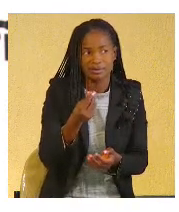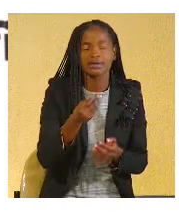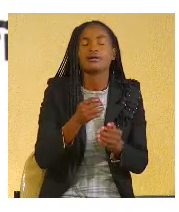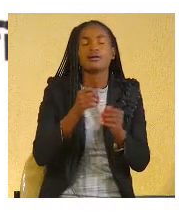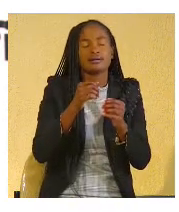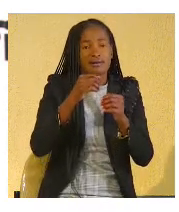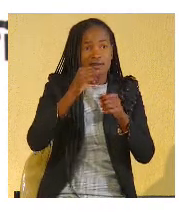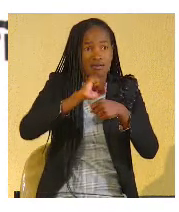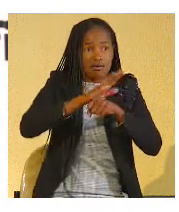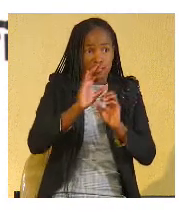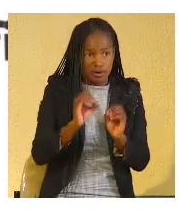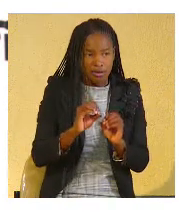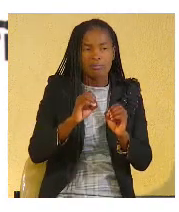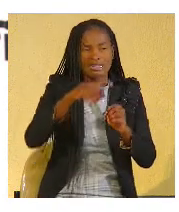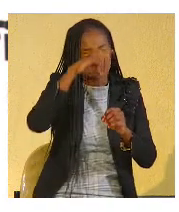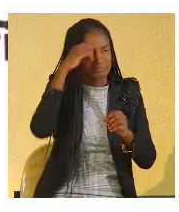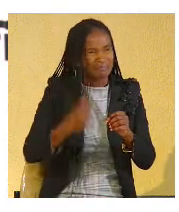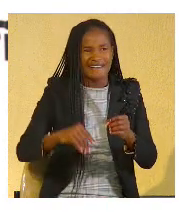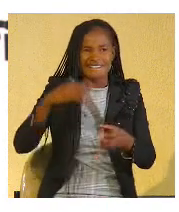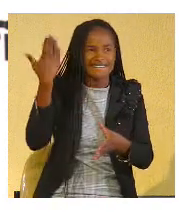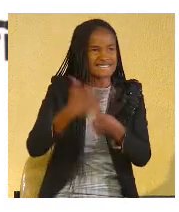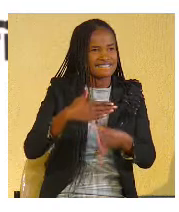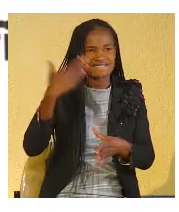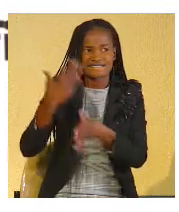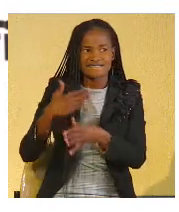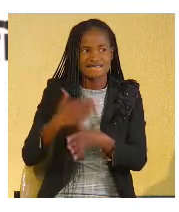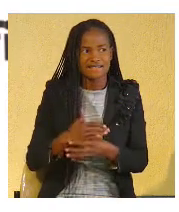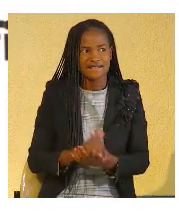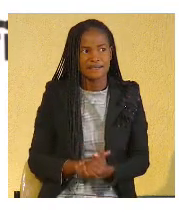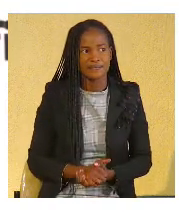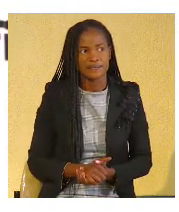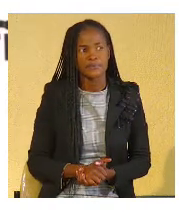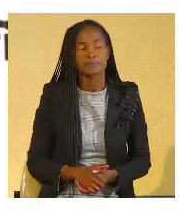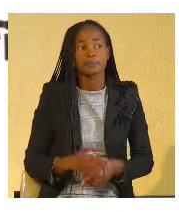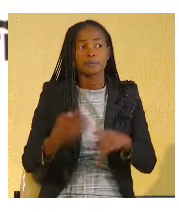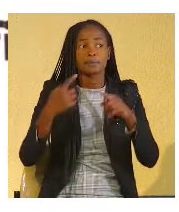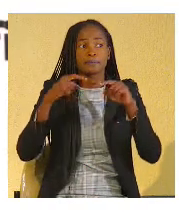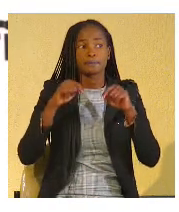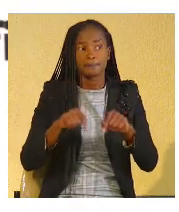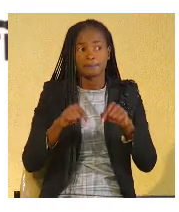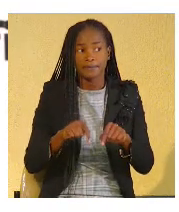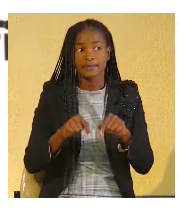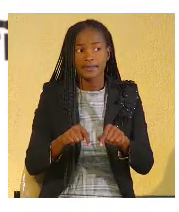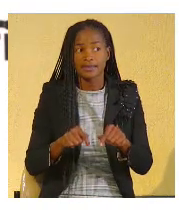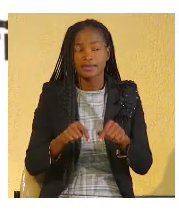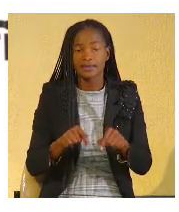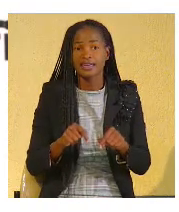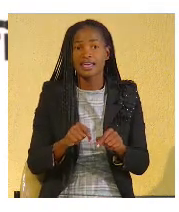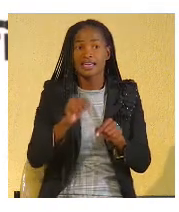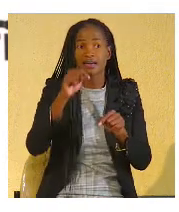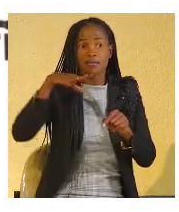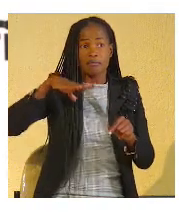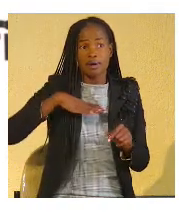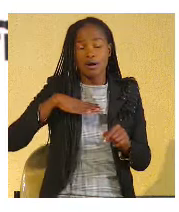production. Because when you retrench your employees, by the time we come out of this situation, you have to start afresh, and it will